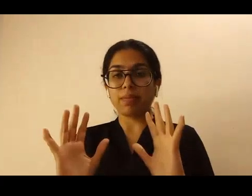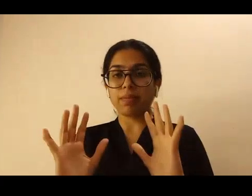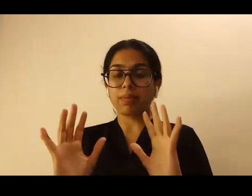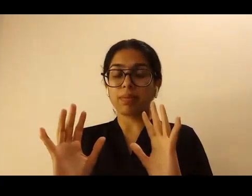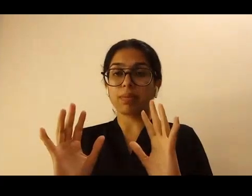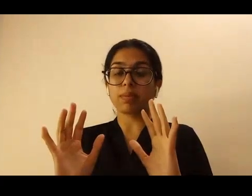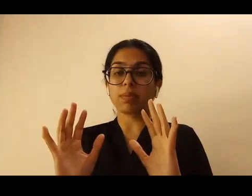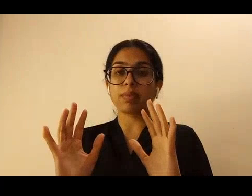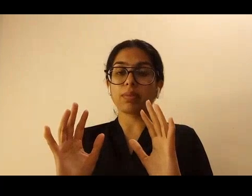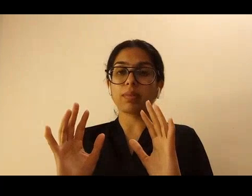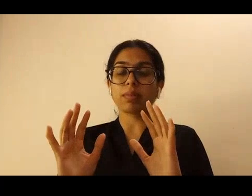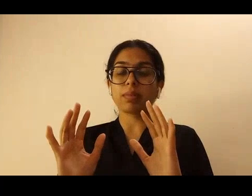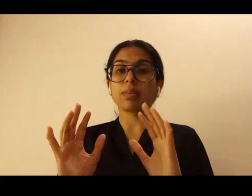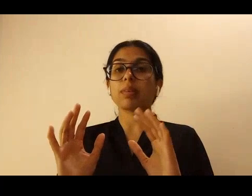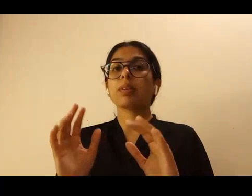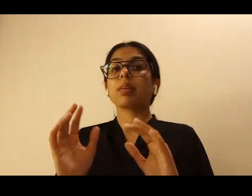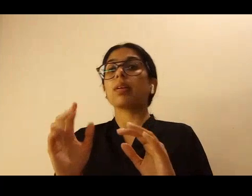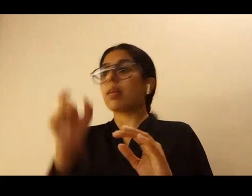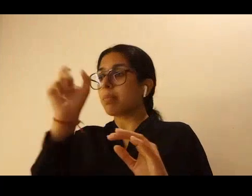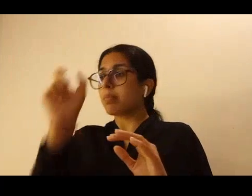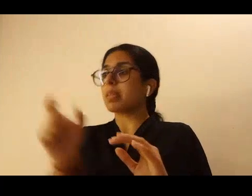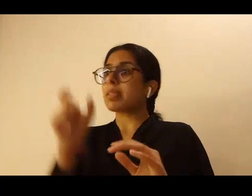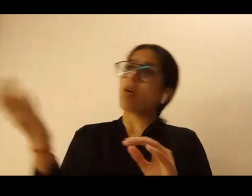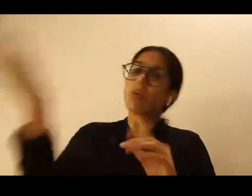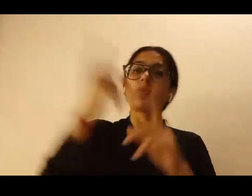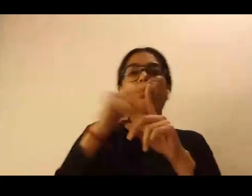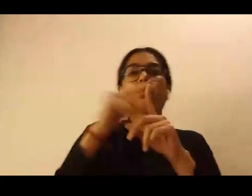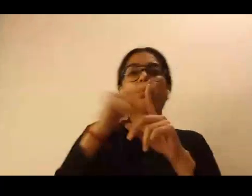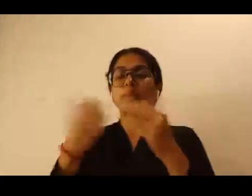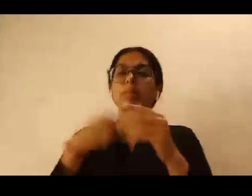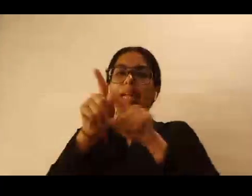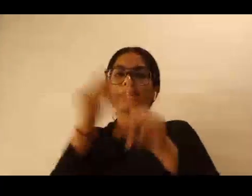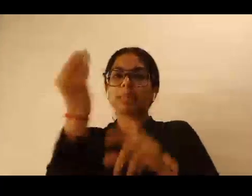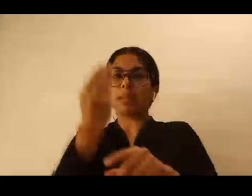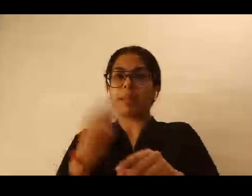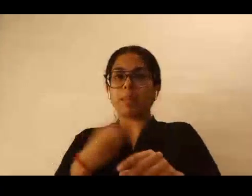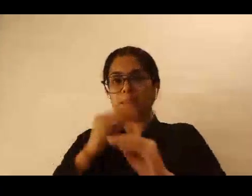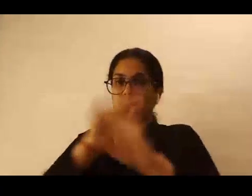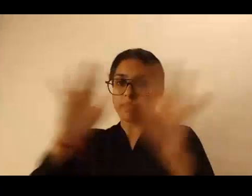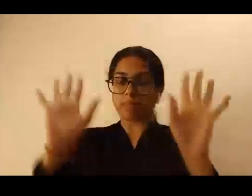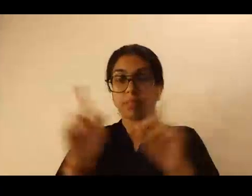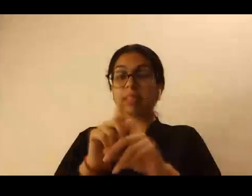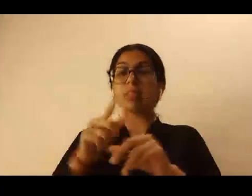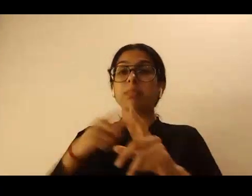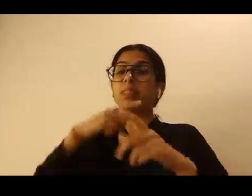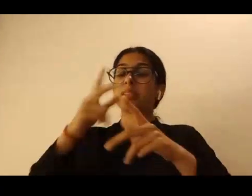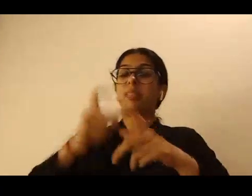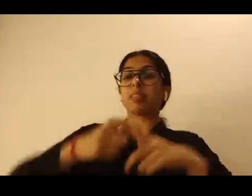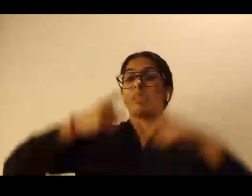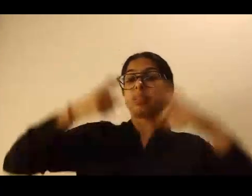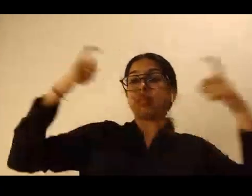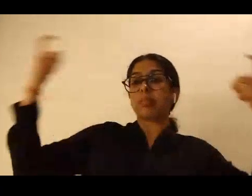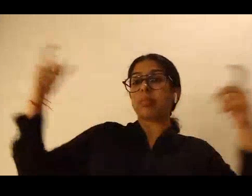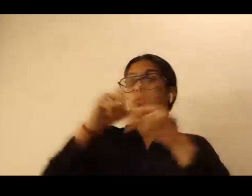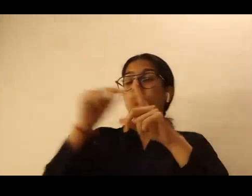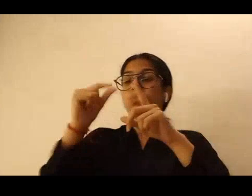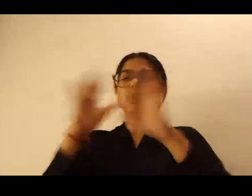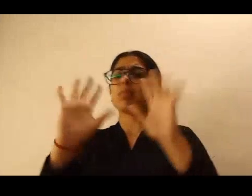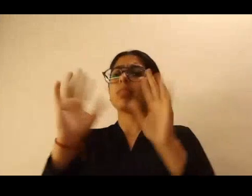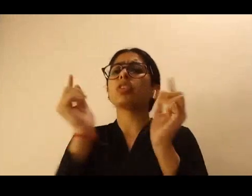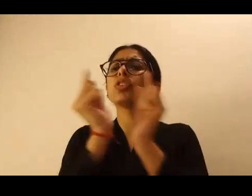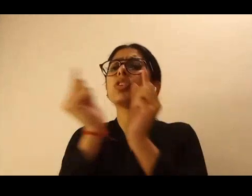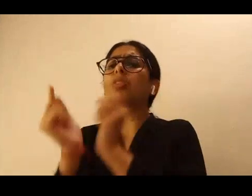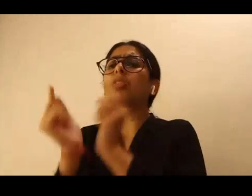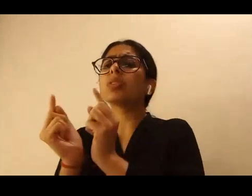I'll give you a few examples, right? I'm not talking of large scale things, right? Choti cheezein, right? What is that everyone can do? For